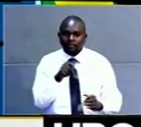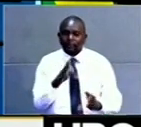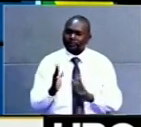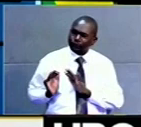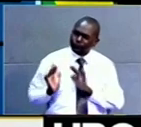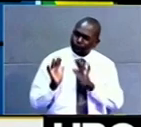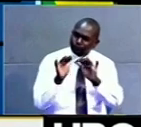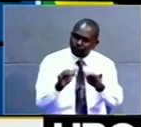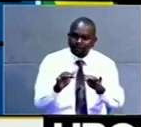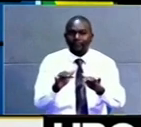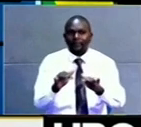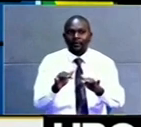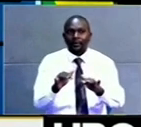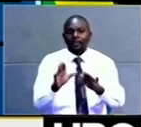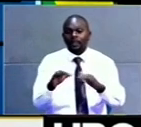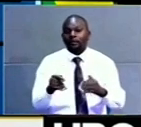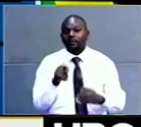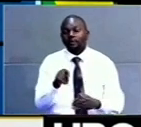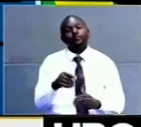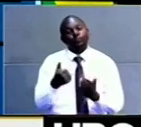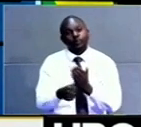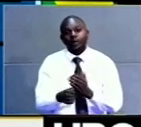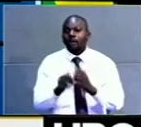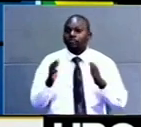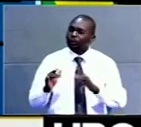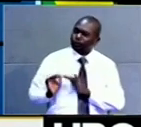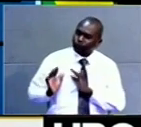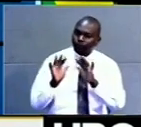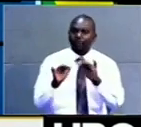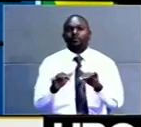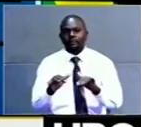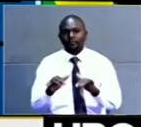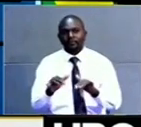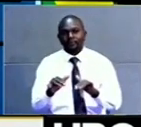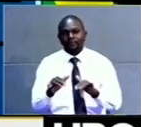crowding. That is dangerous congregating.